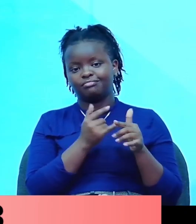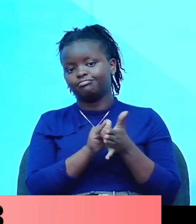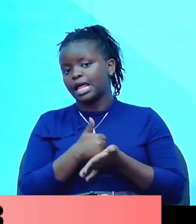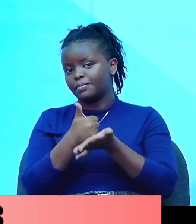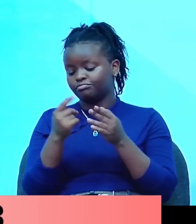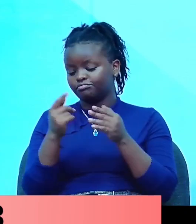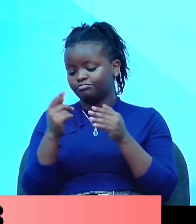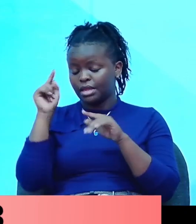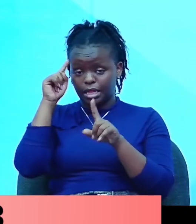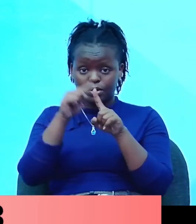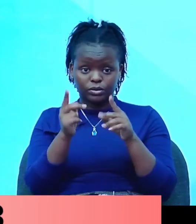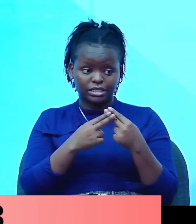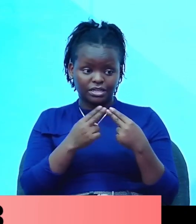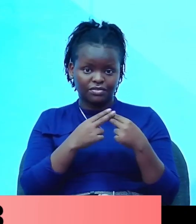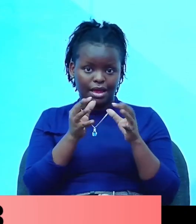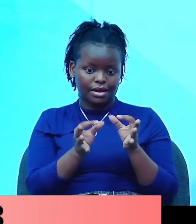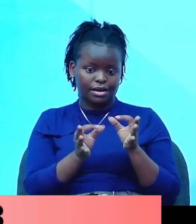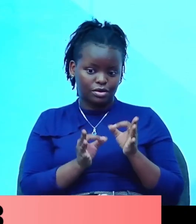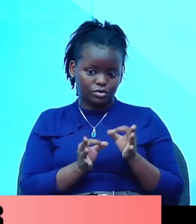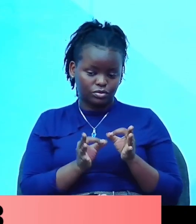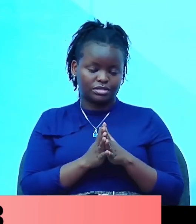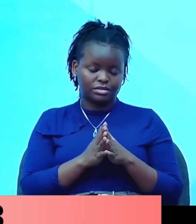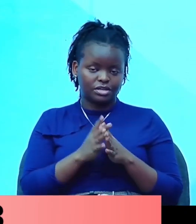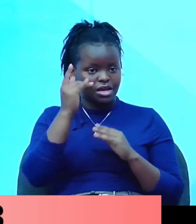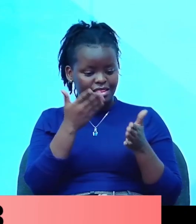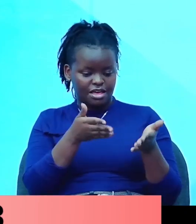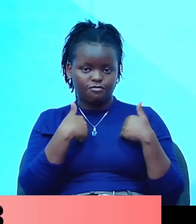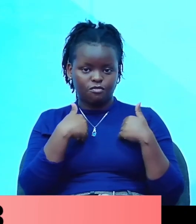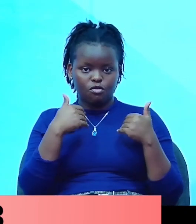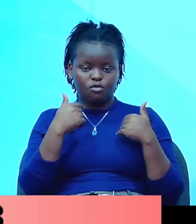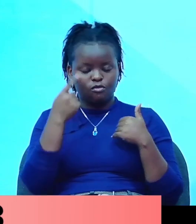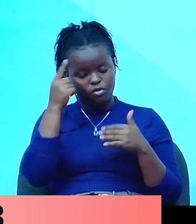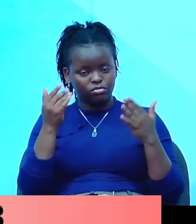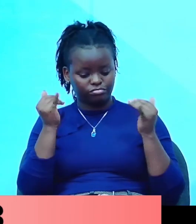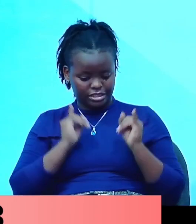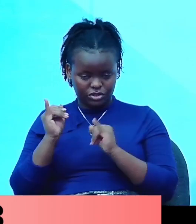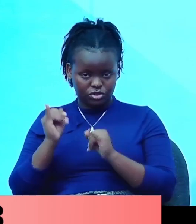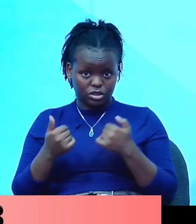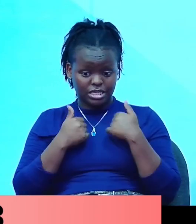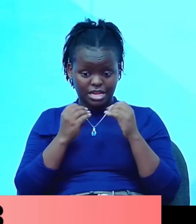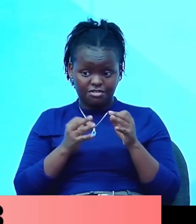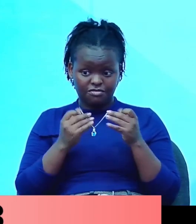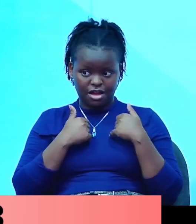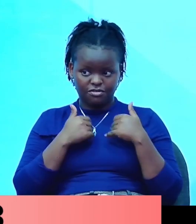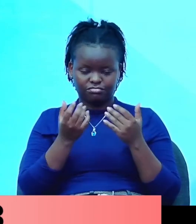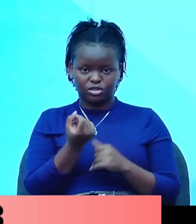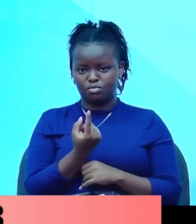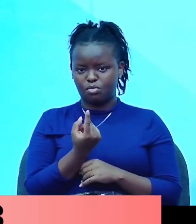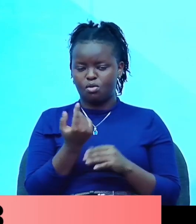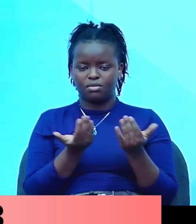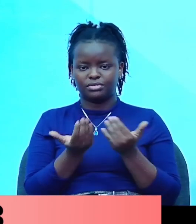savings account is available for individuals like you and me, but if you're running your small business, it's also